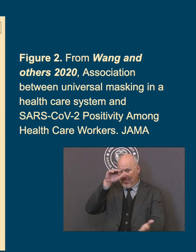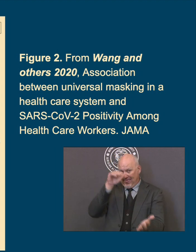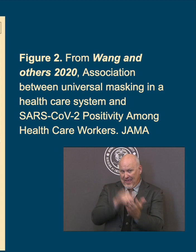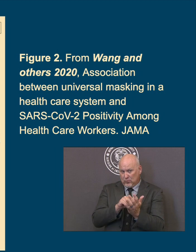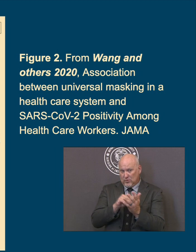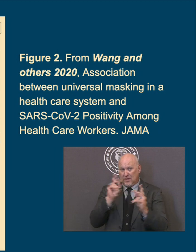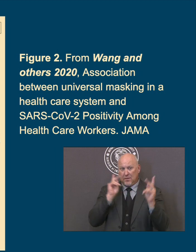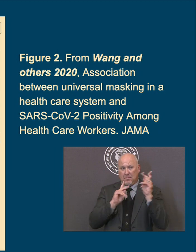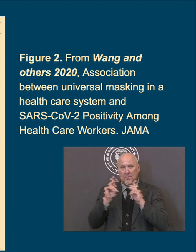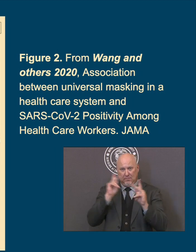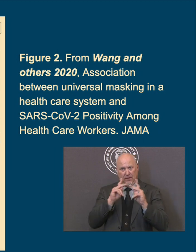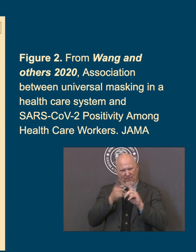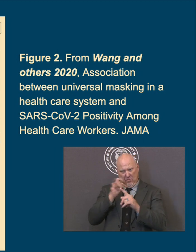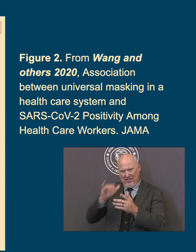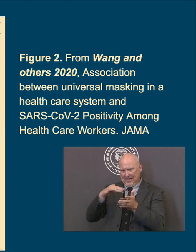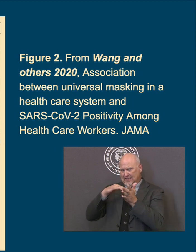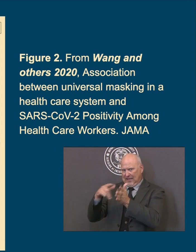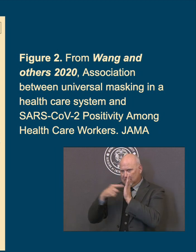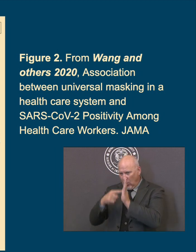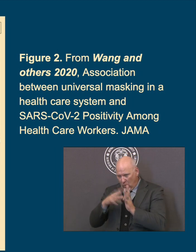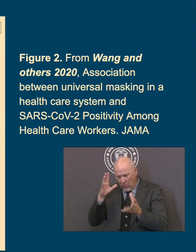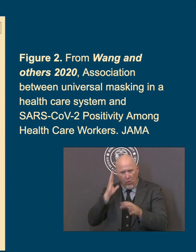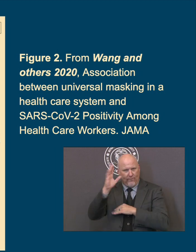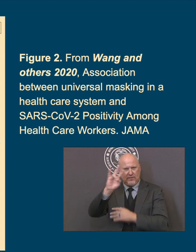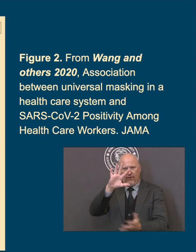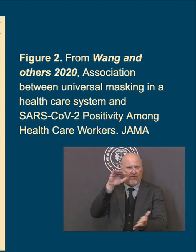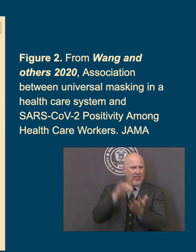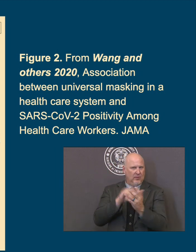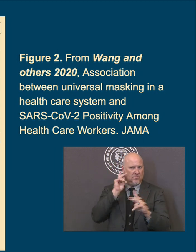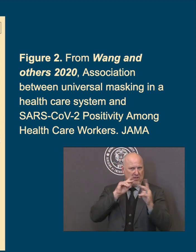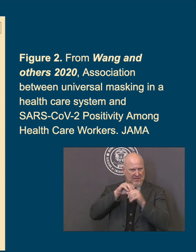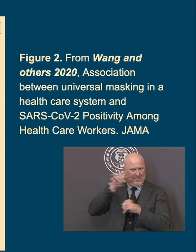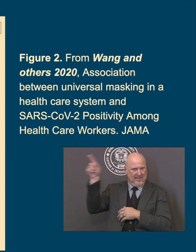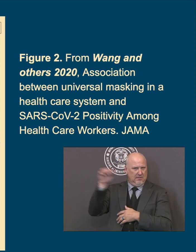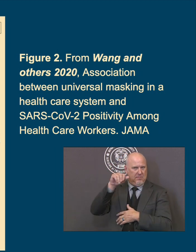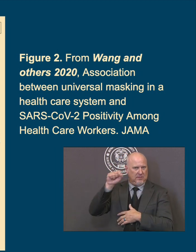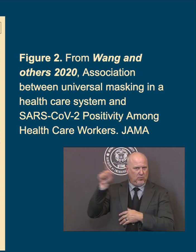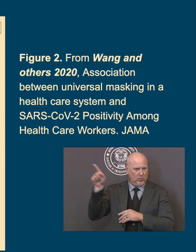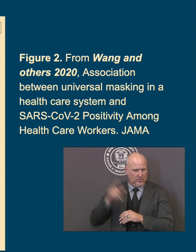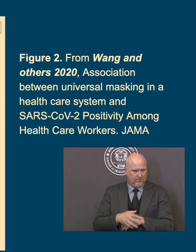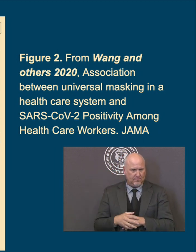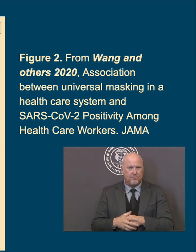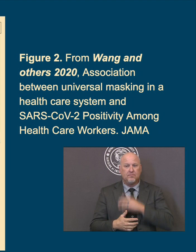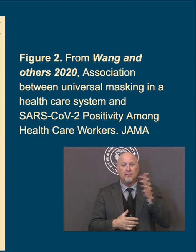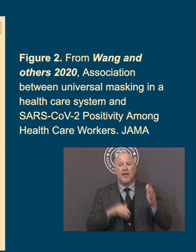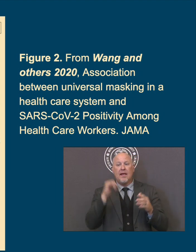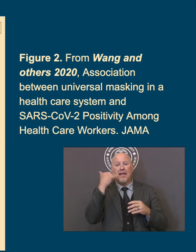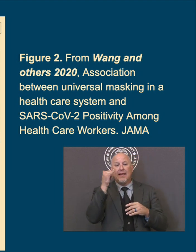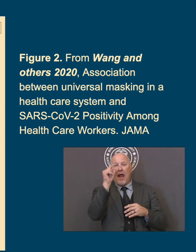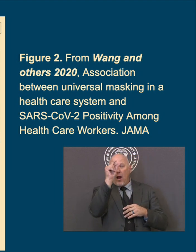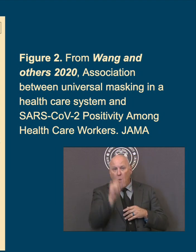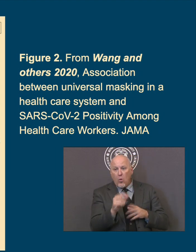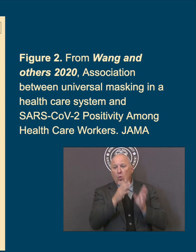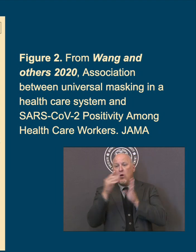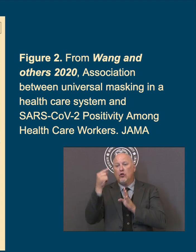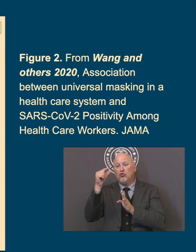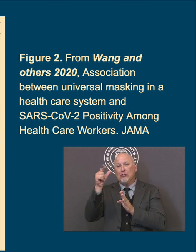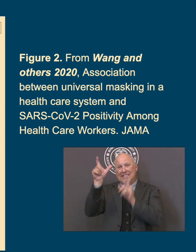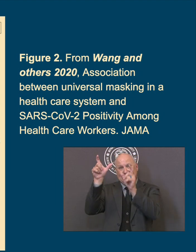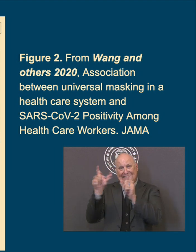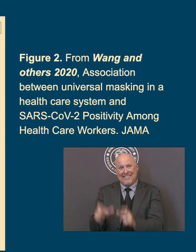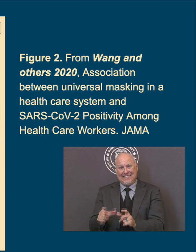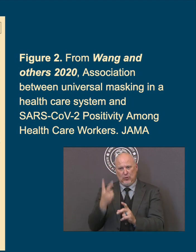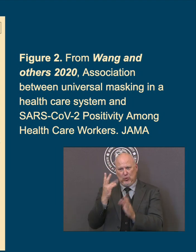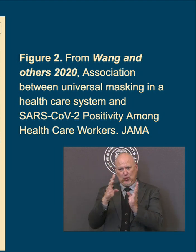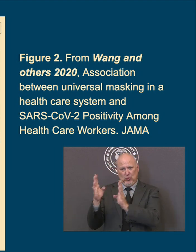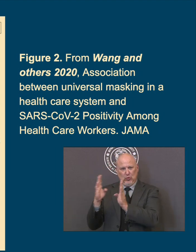rate very rapidly stabilized, and then the yellow part of the graph and green part of the graph is where universal masking was